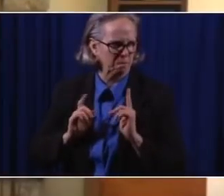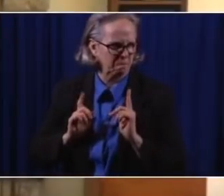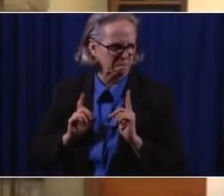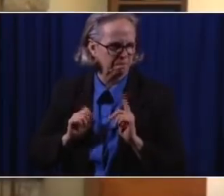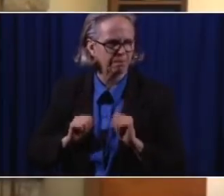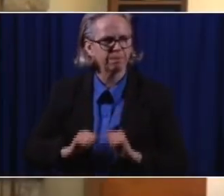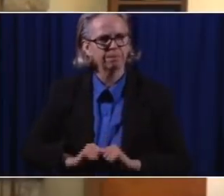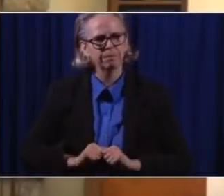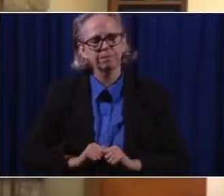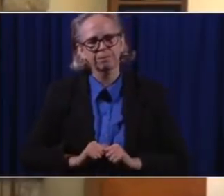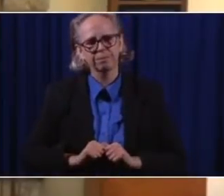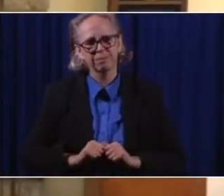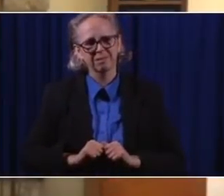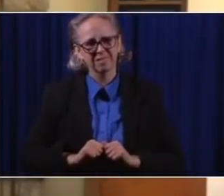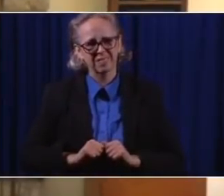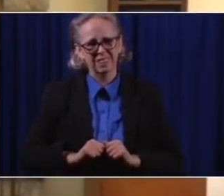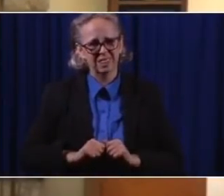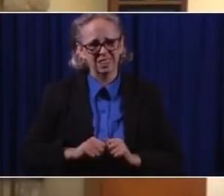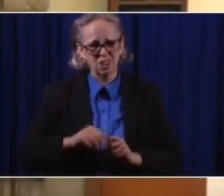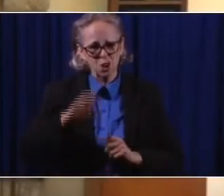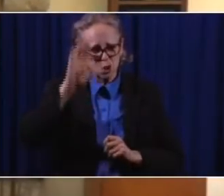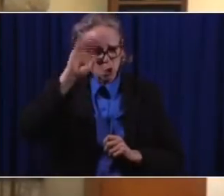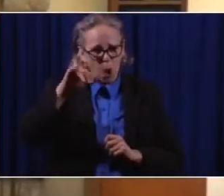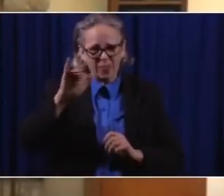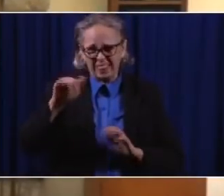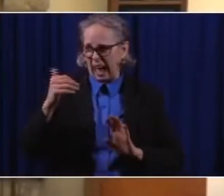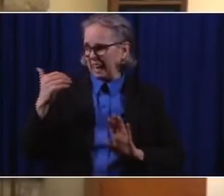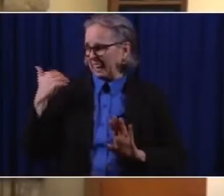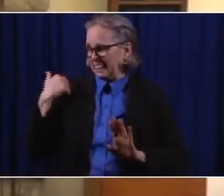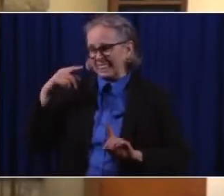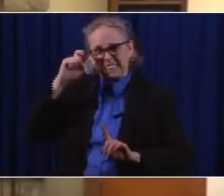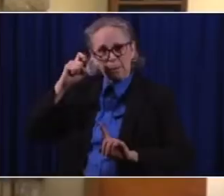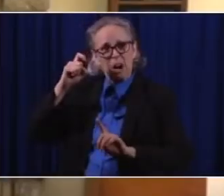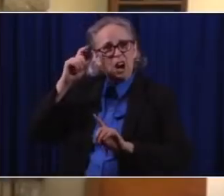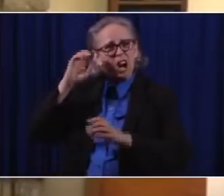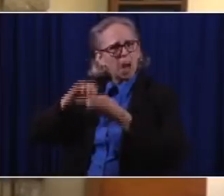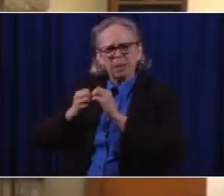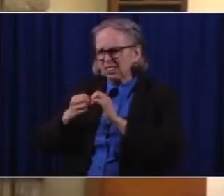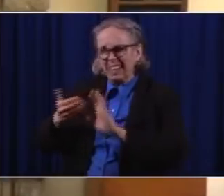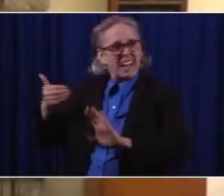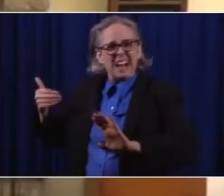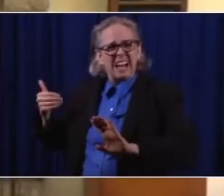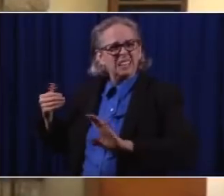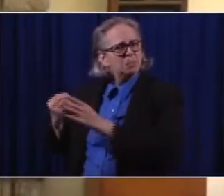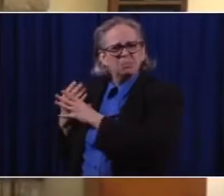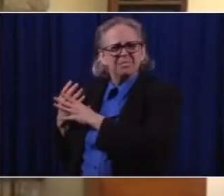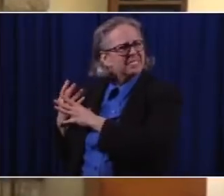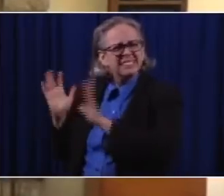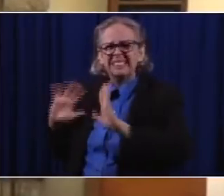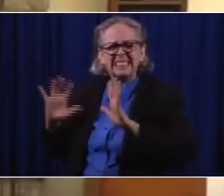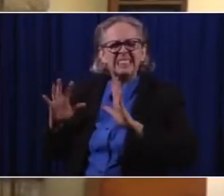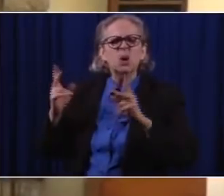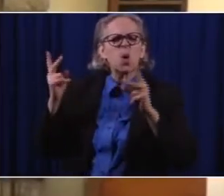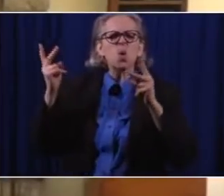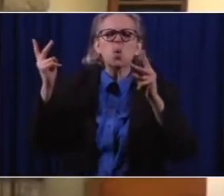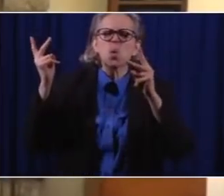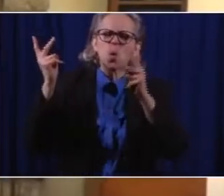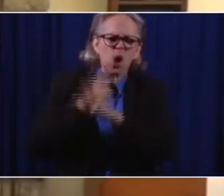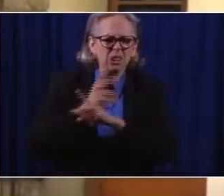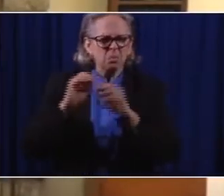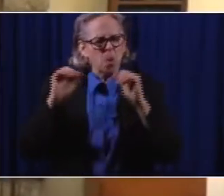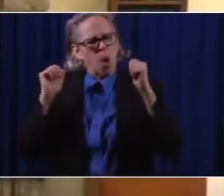in the summer. Ohio faces a much bigger challenge today. And I think that it's time now for people to